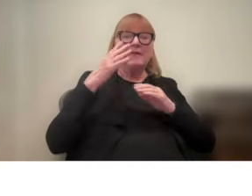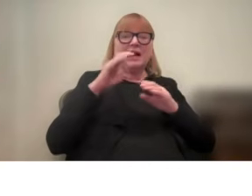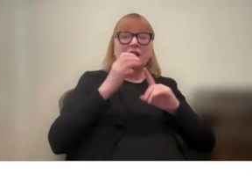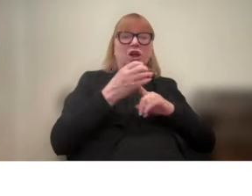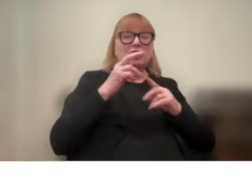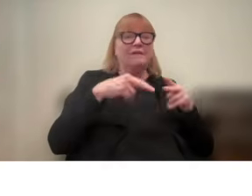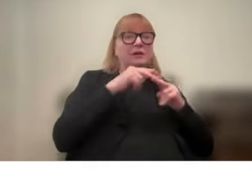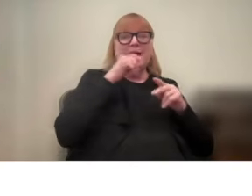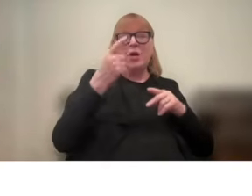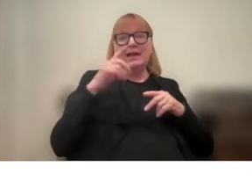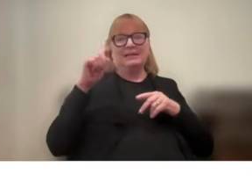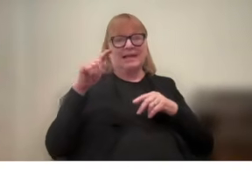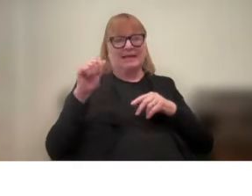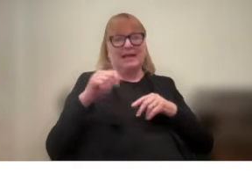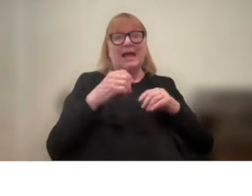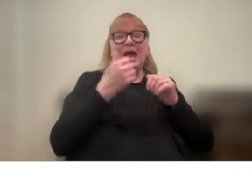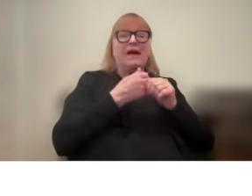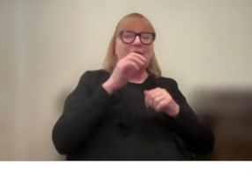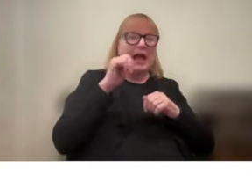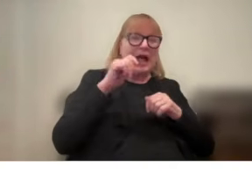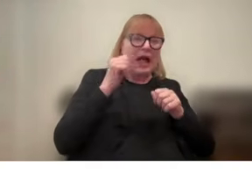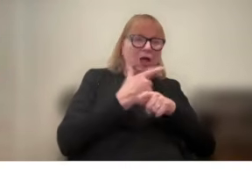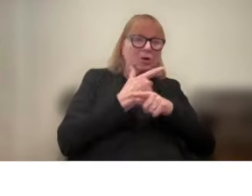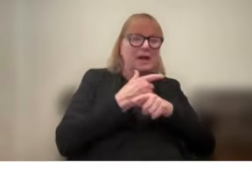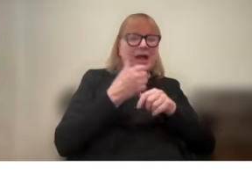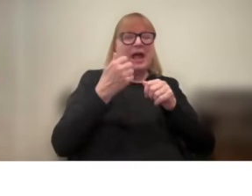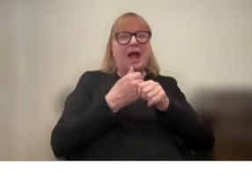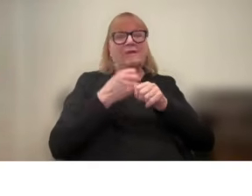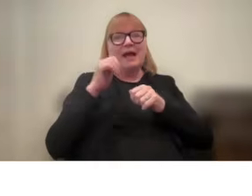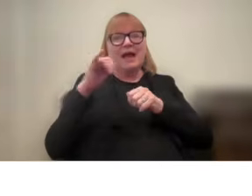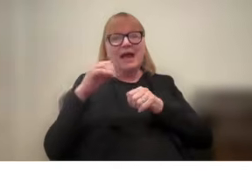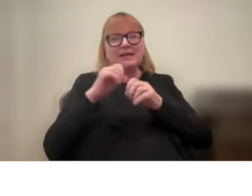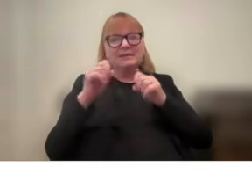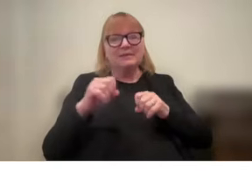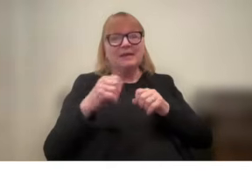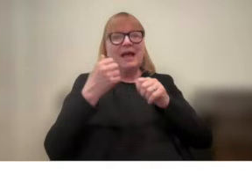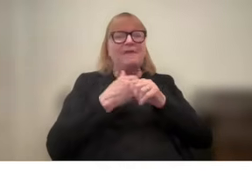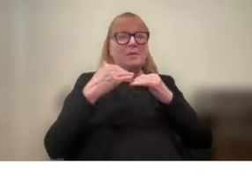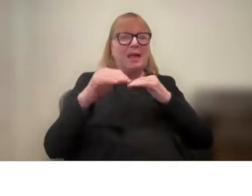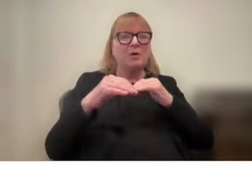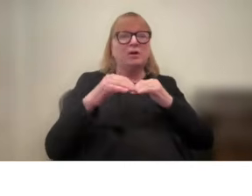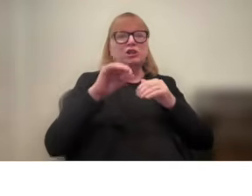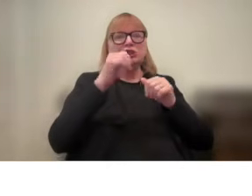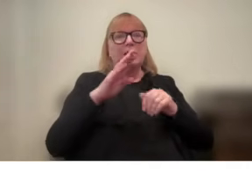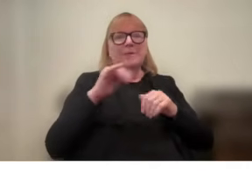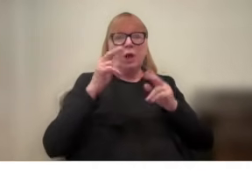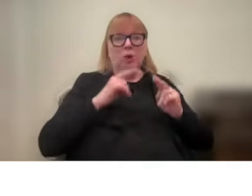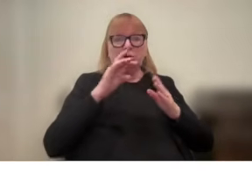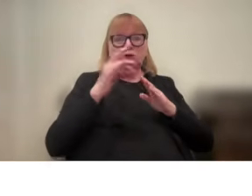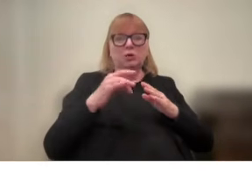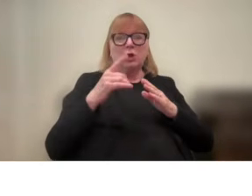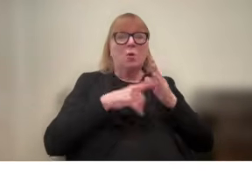not just data. So every algorithm, every platform, every AI system is shaped by human choices. What data